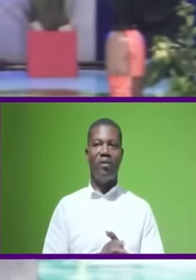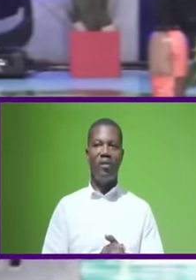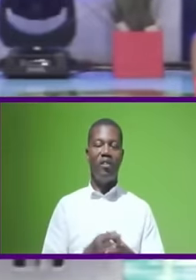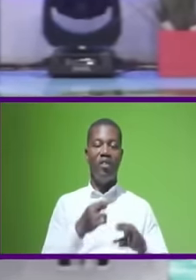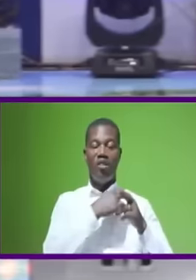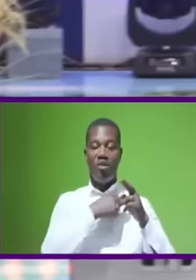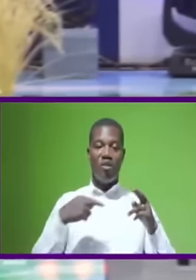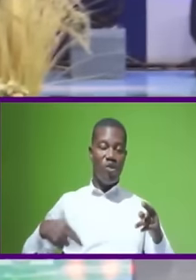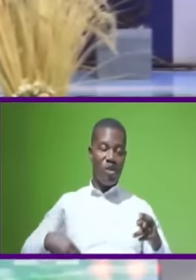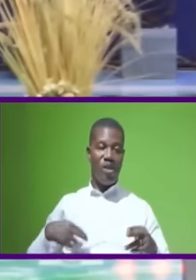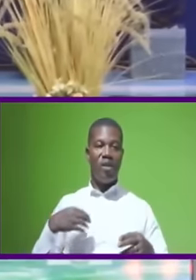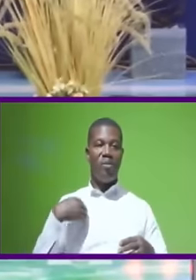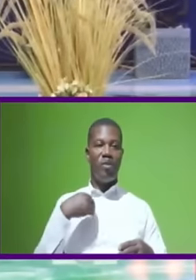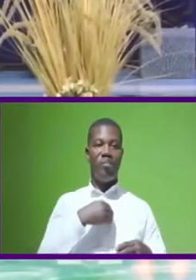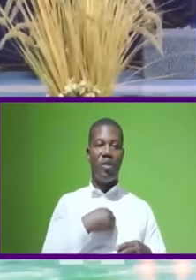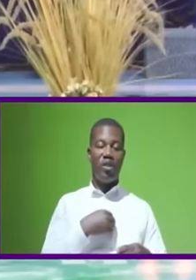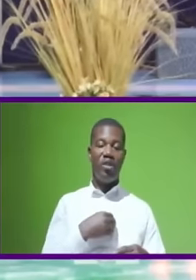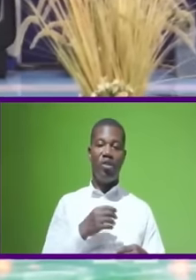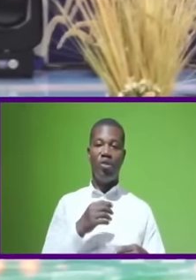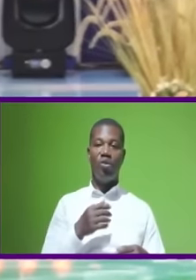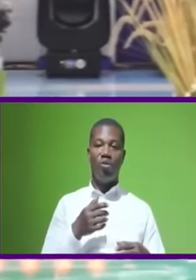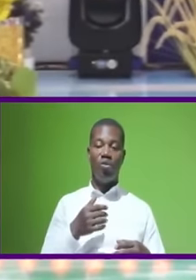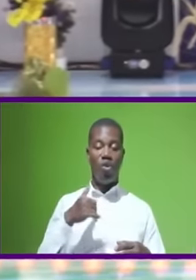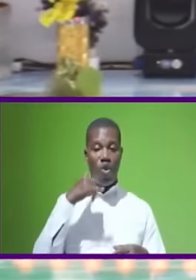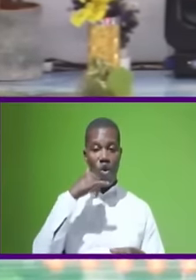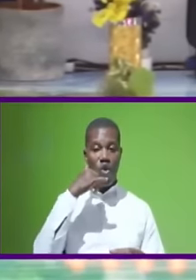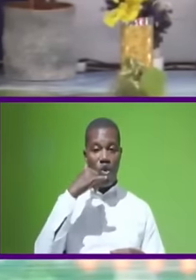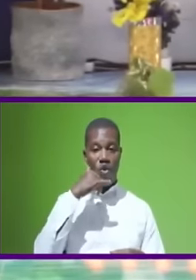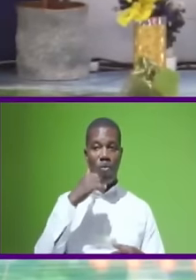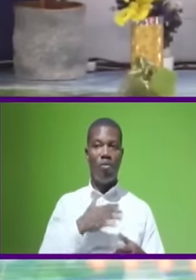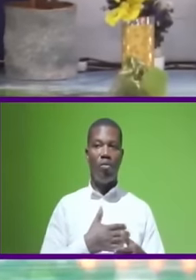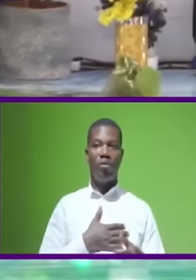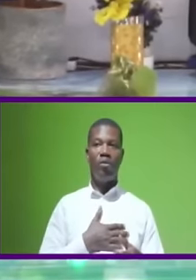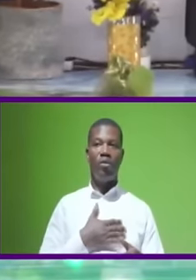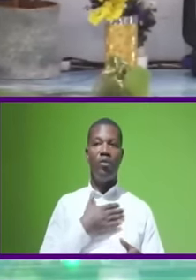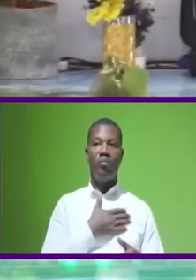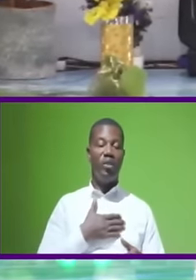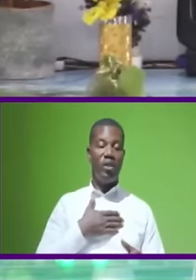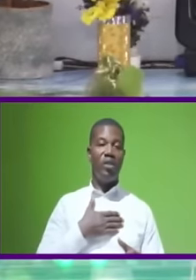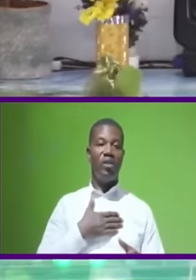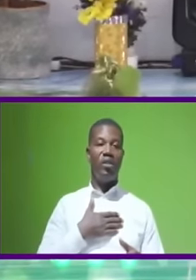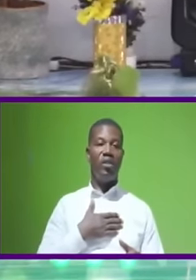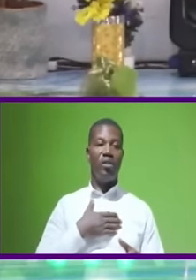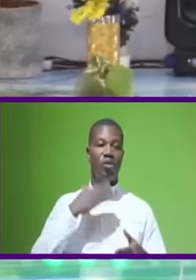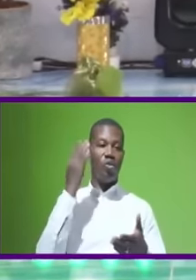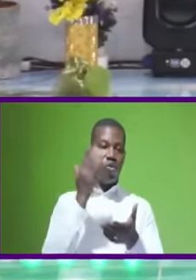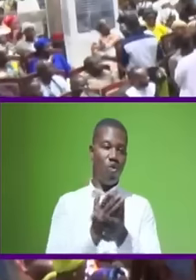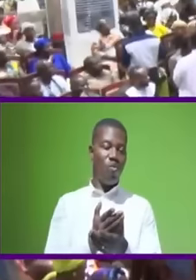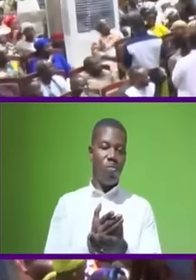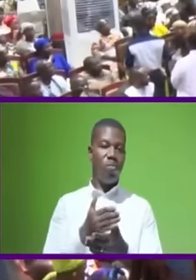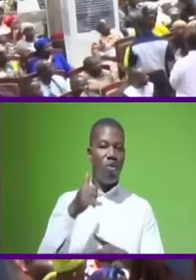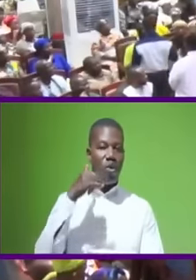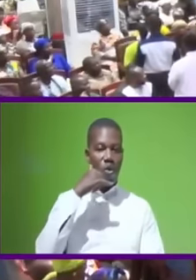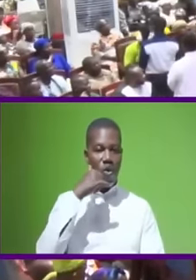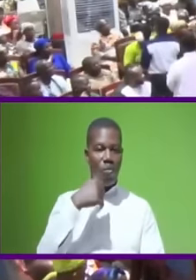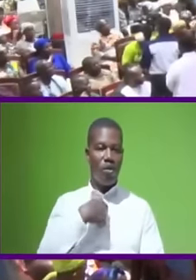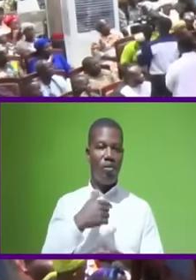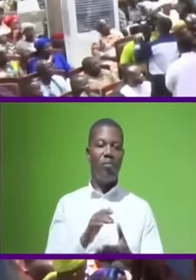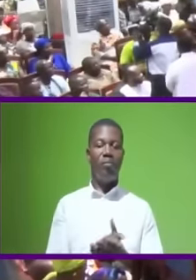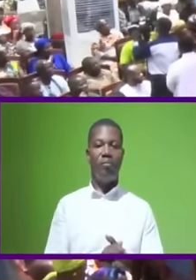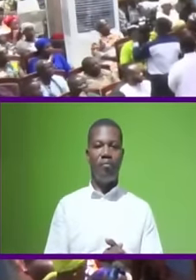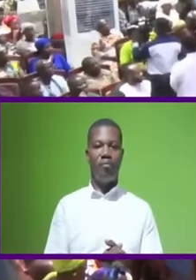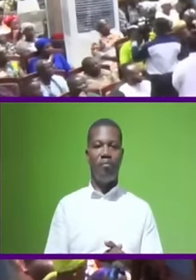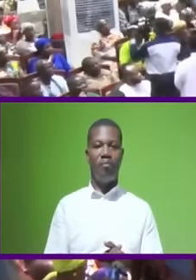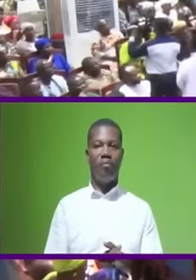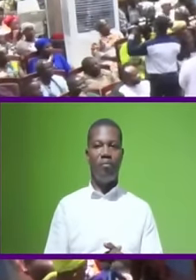Philadelphia man na mota fre fre me. Munya me fre. So yes. Please, to the countless Philadelphians that have been